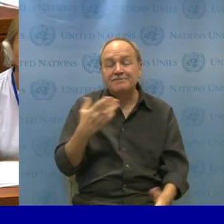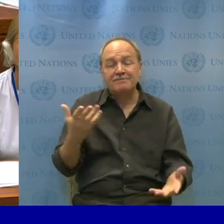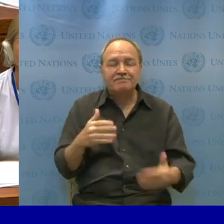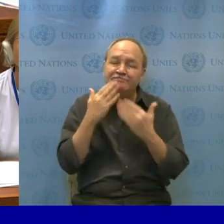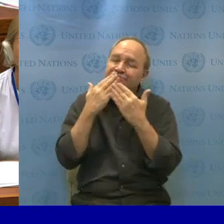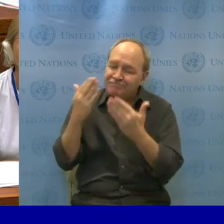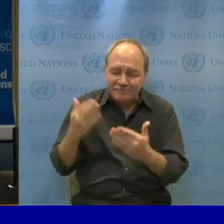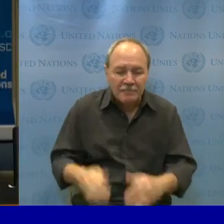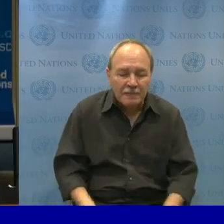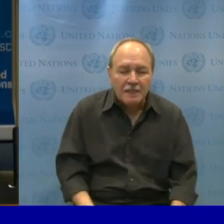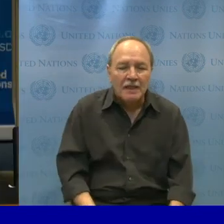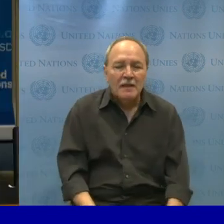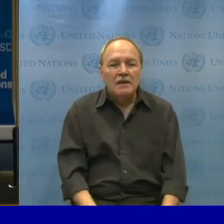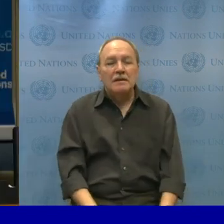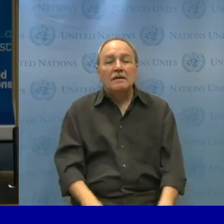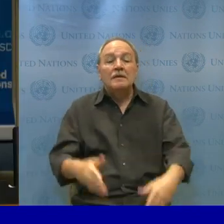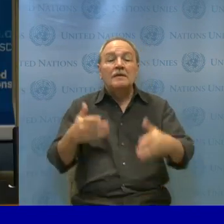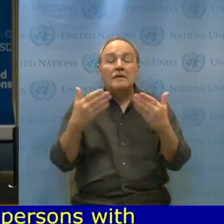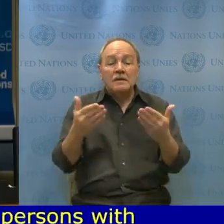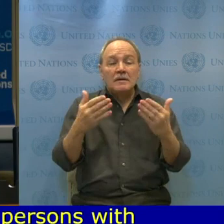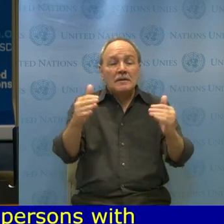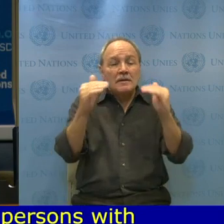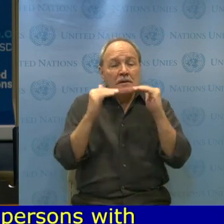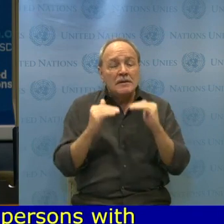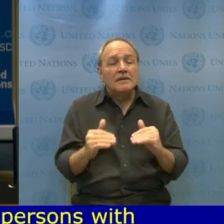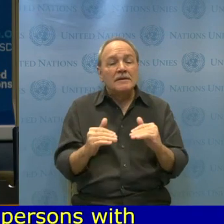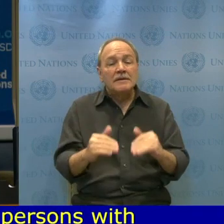And now I would like to give the floor to